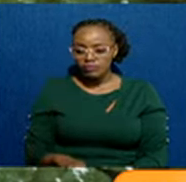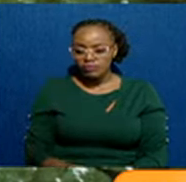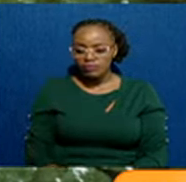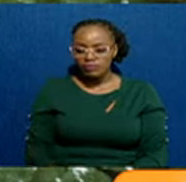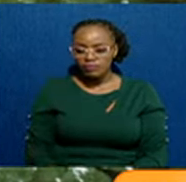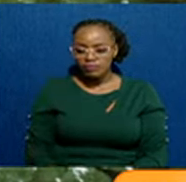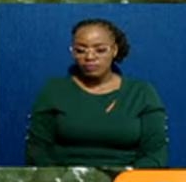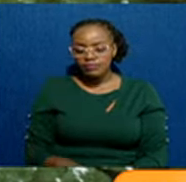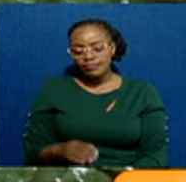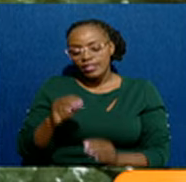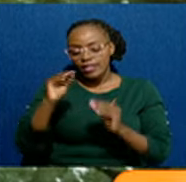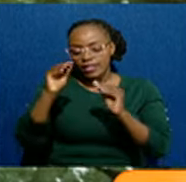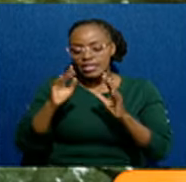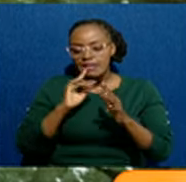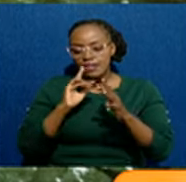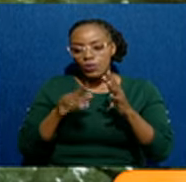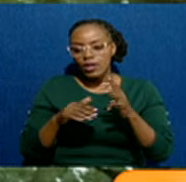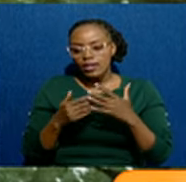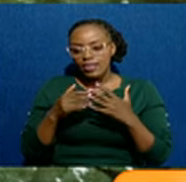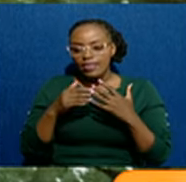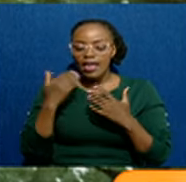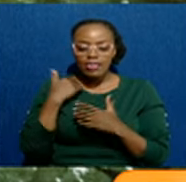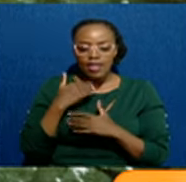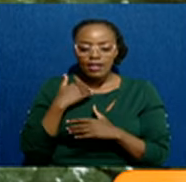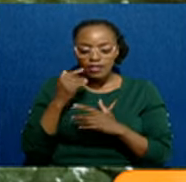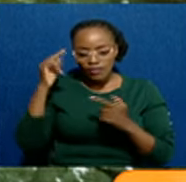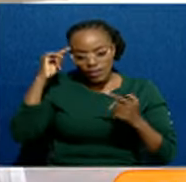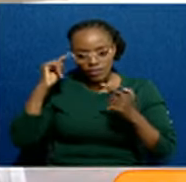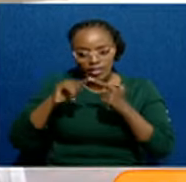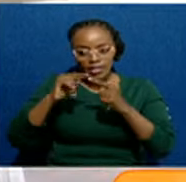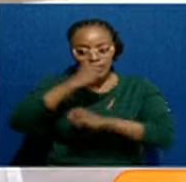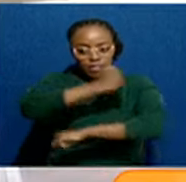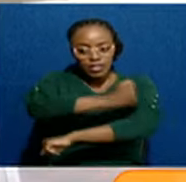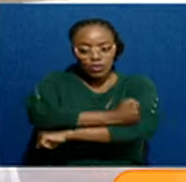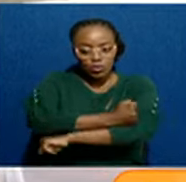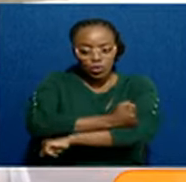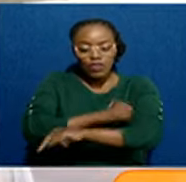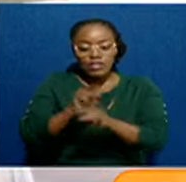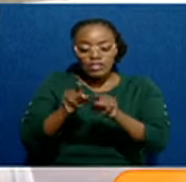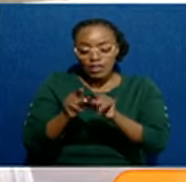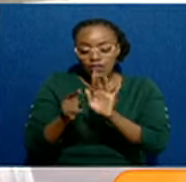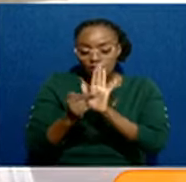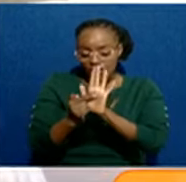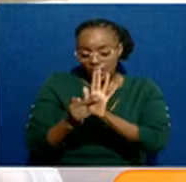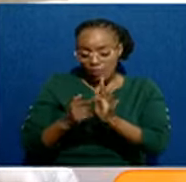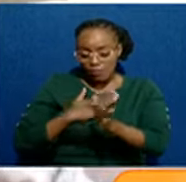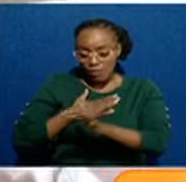head teacher says that bandits are seemingly targeting schools. Kama shule yangu Ngaratuko,